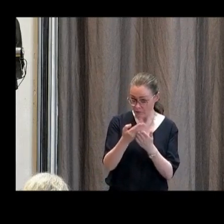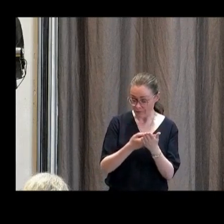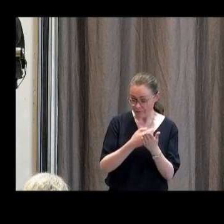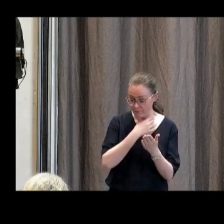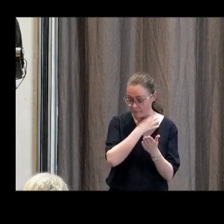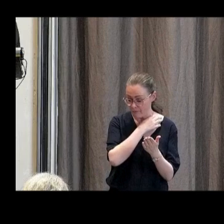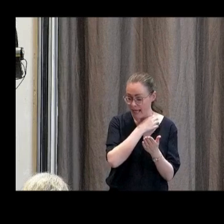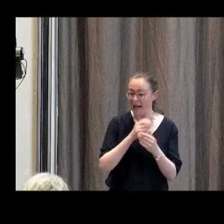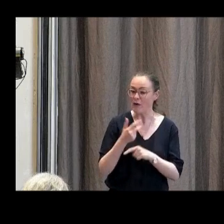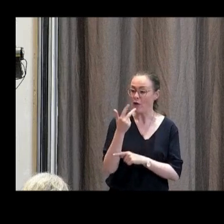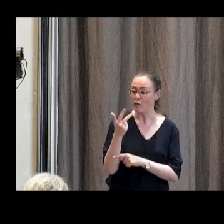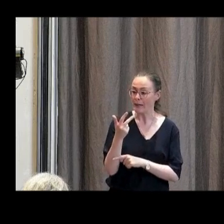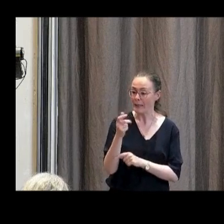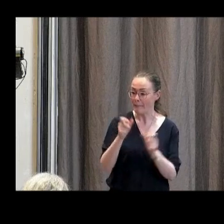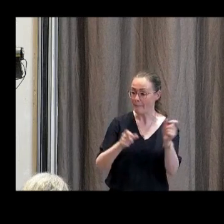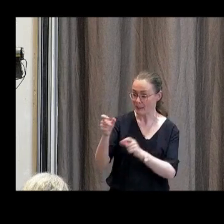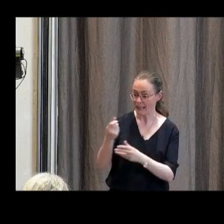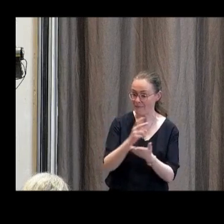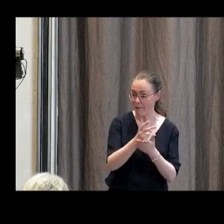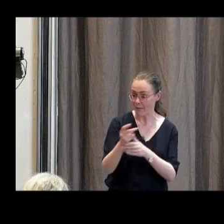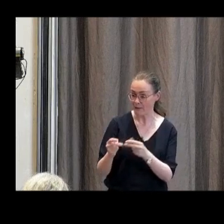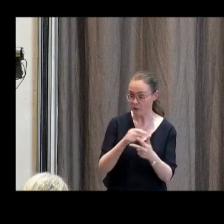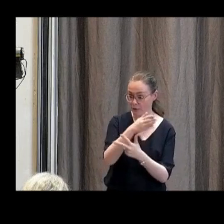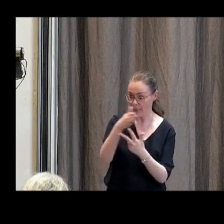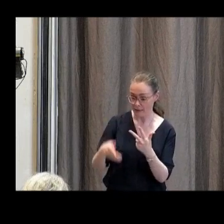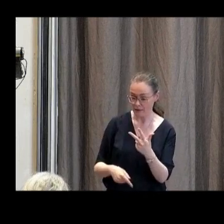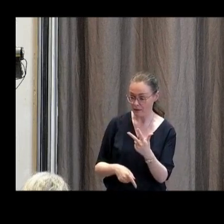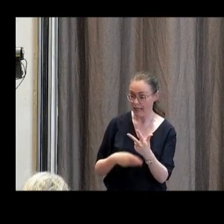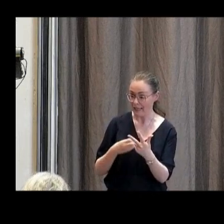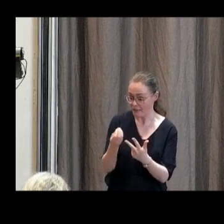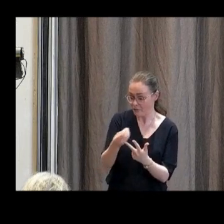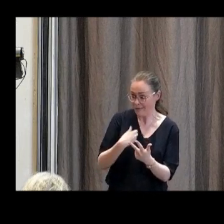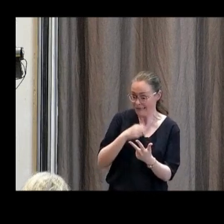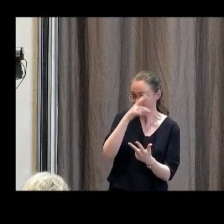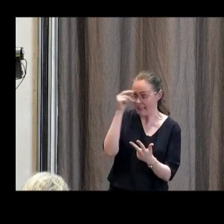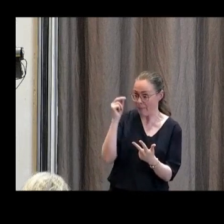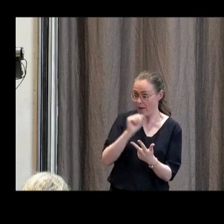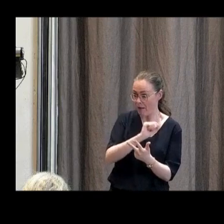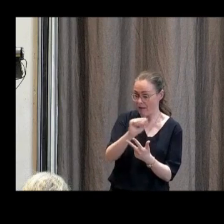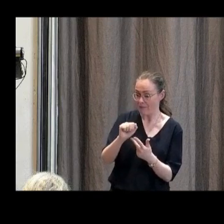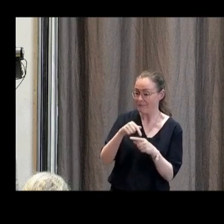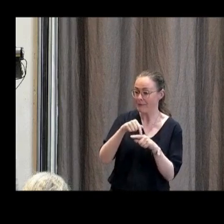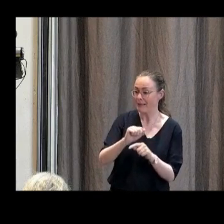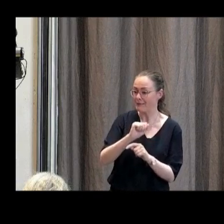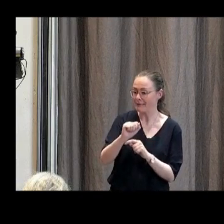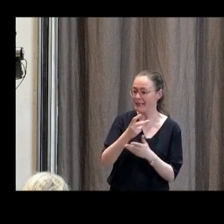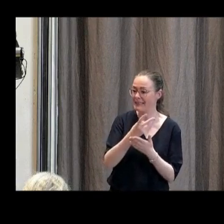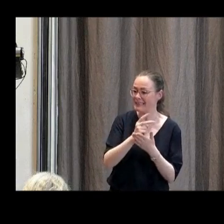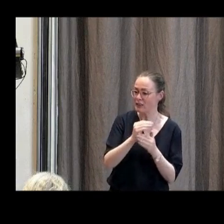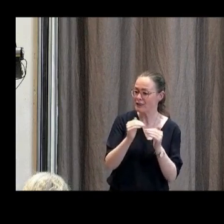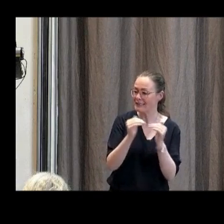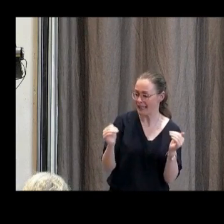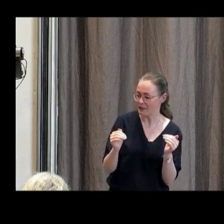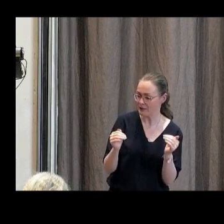study recruited three epileptic patients, and they donated their samples depending on seizure